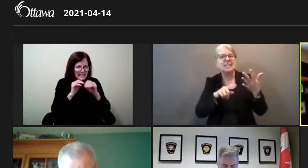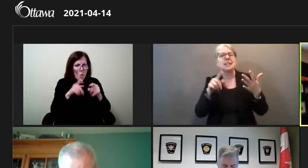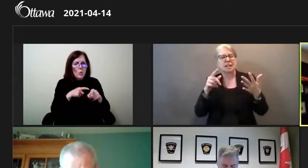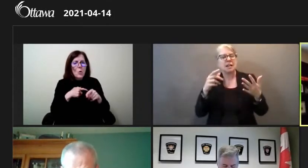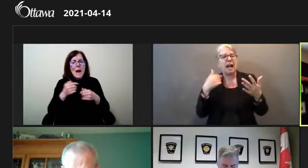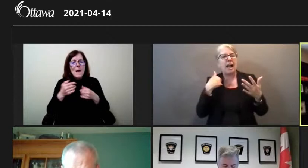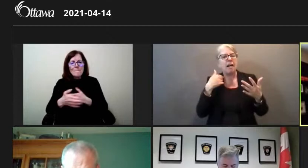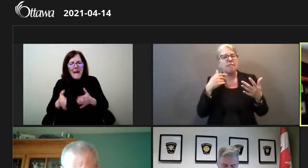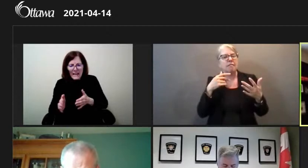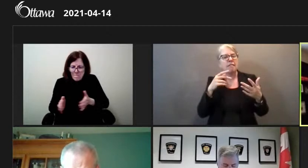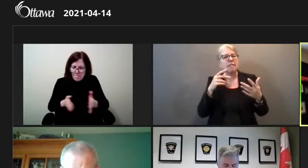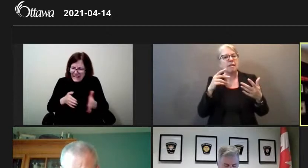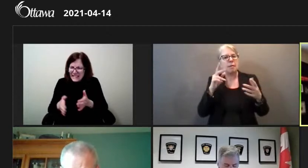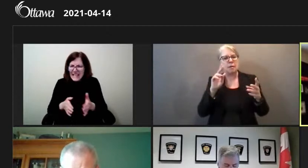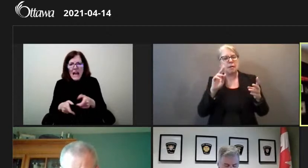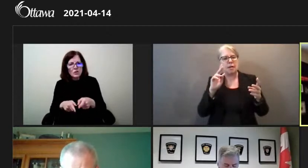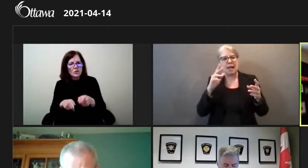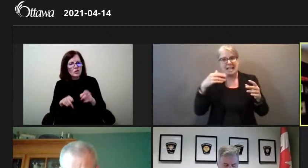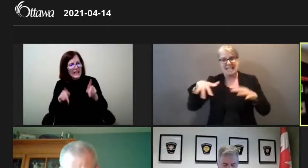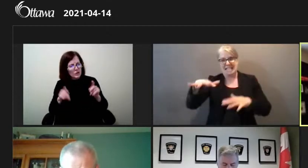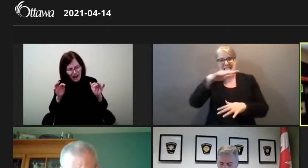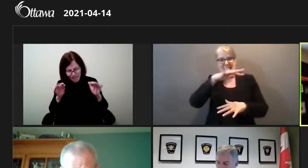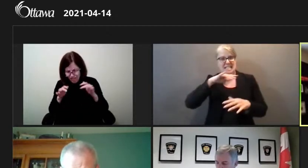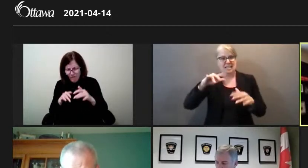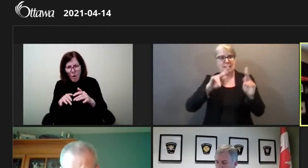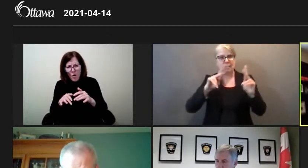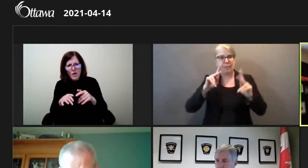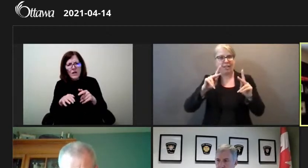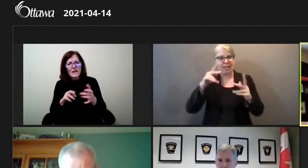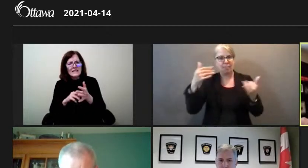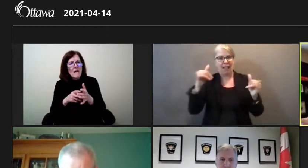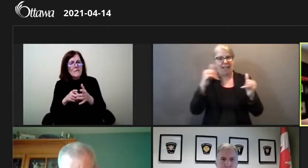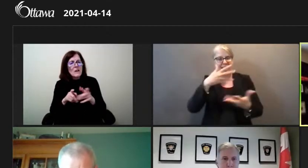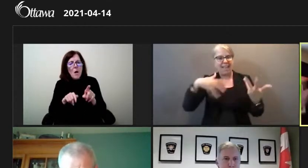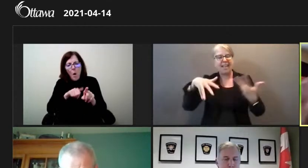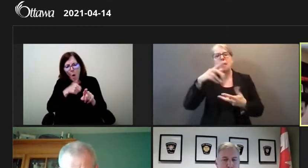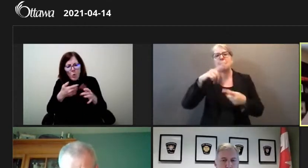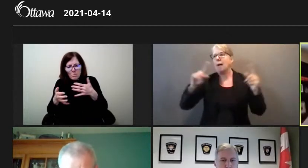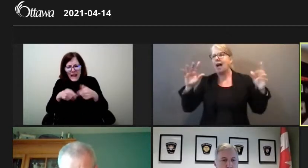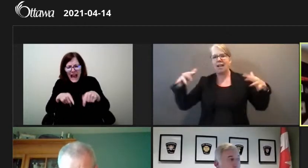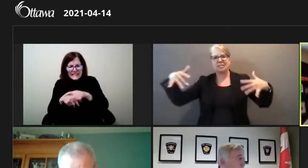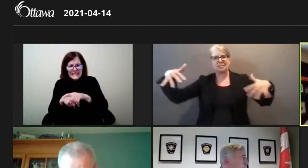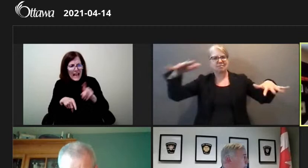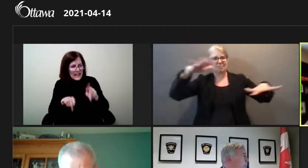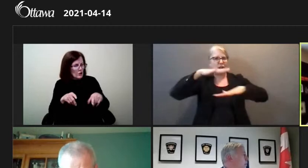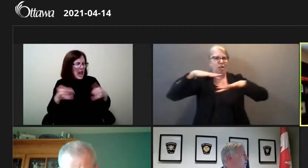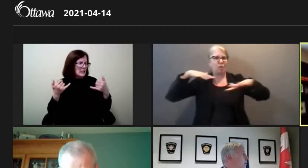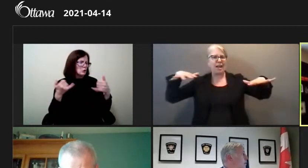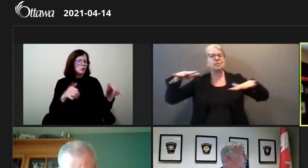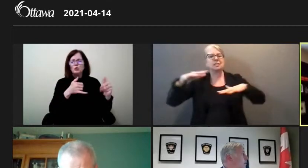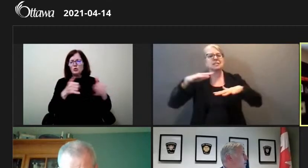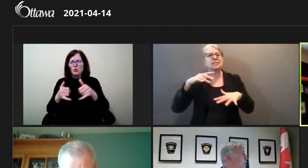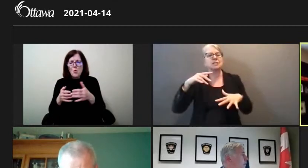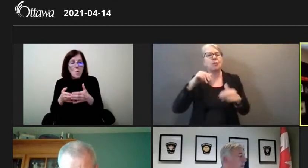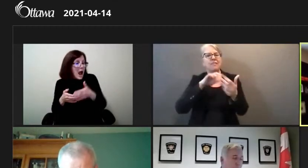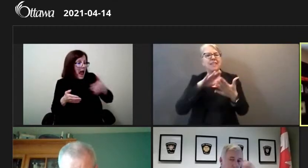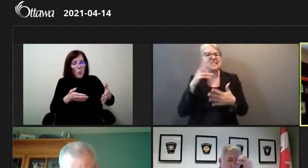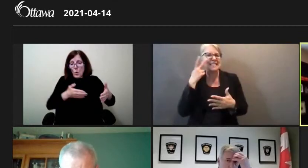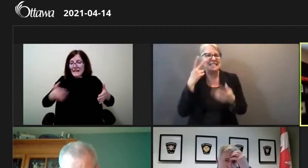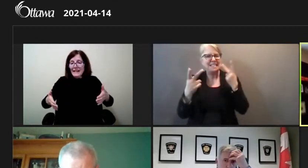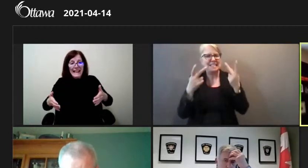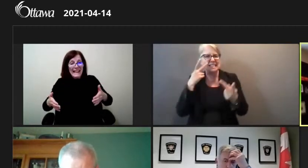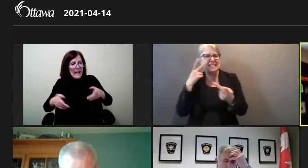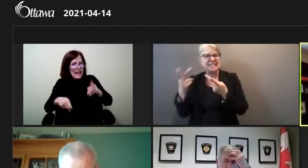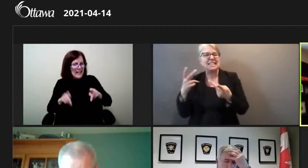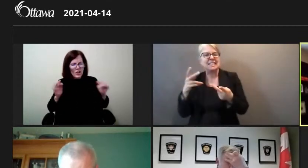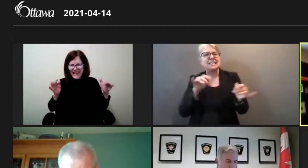people sometimes in the playing area, so to speak, but also all the way around. And so we were faced with similar sorts of things